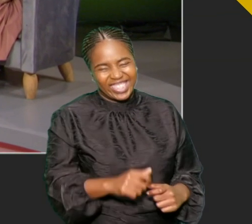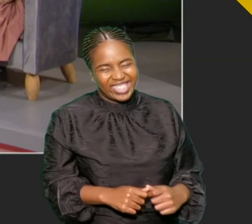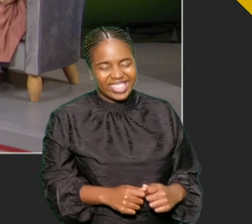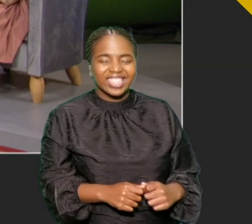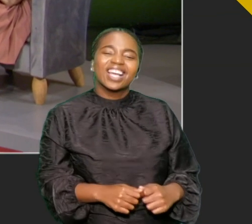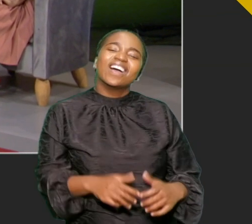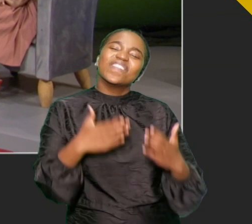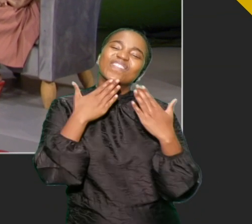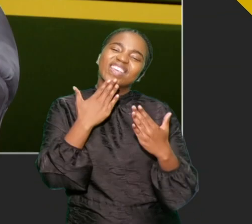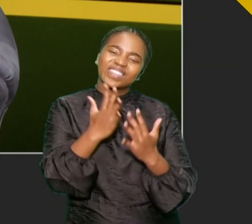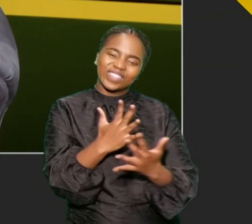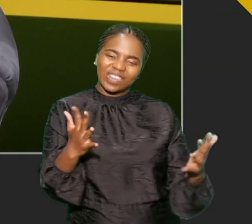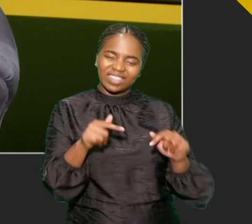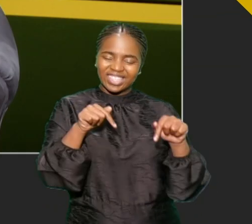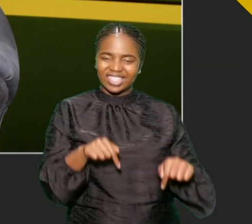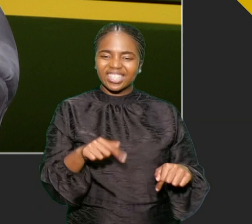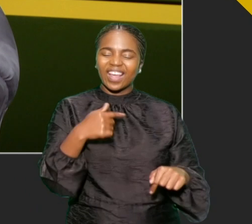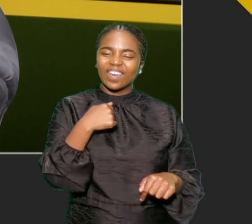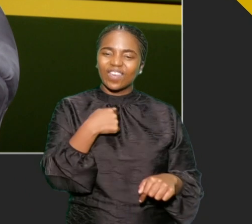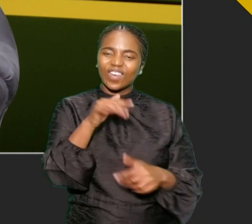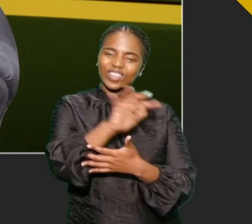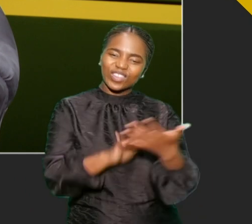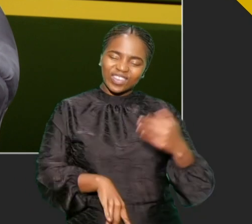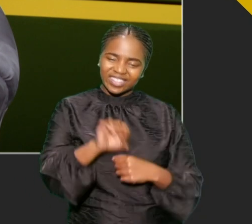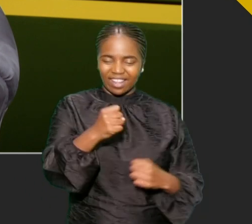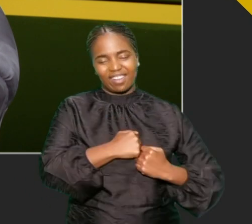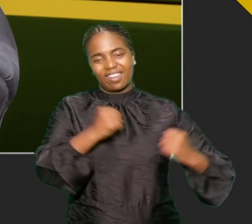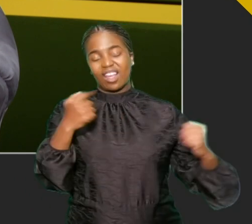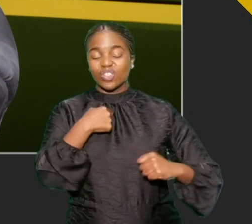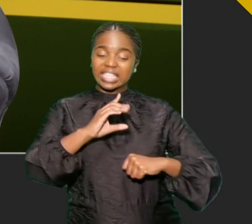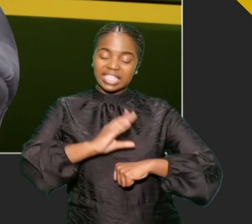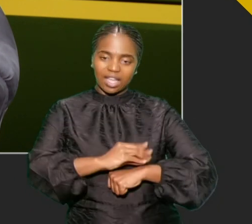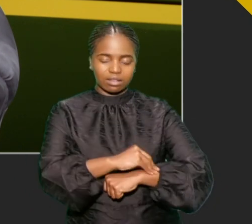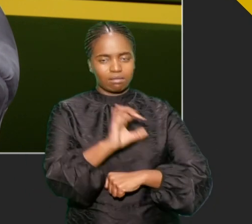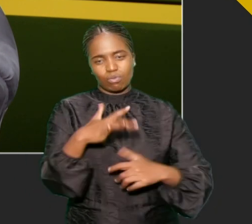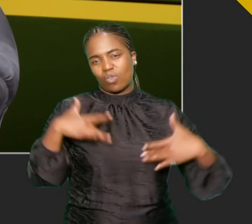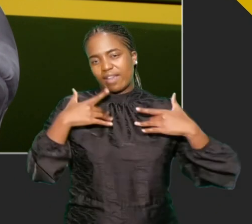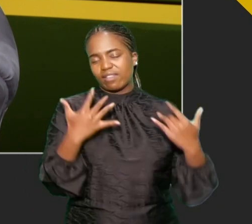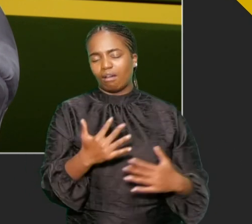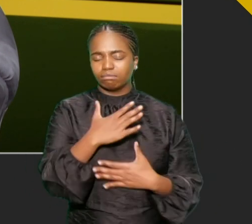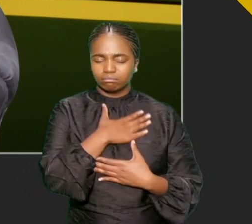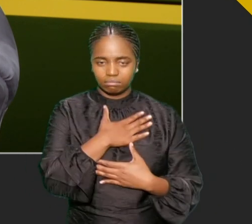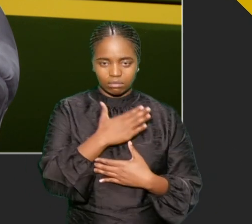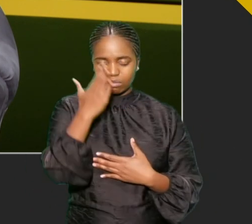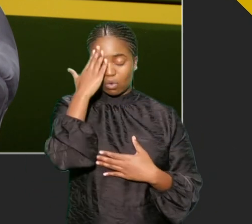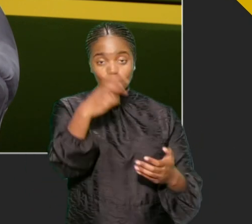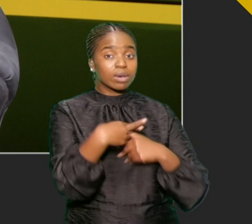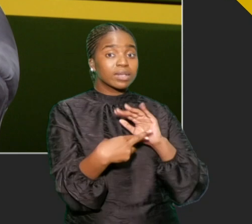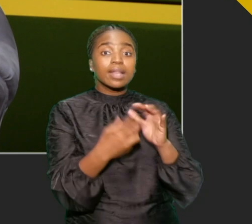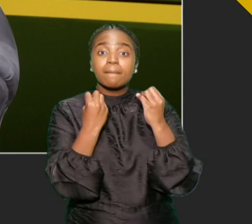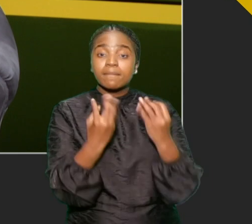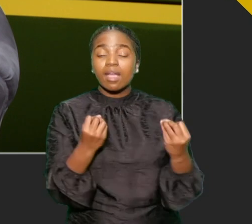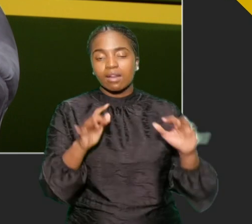Aslasi, thank you so much for joining us and thank you for sharing your story as a cancer survivor. We appreciate and I'm sure you represent so many